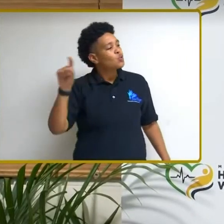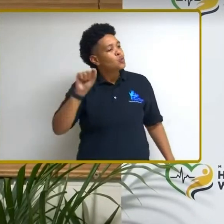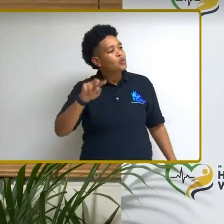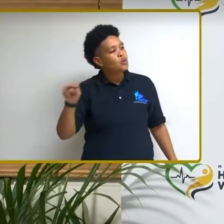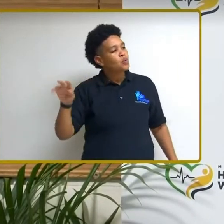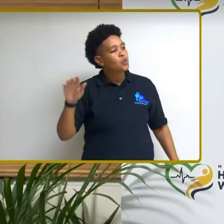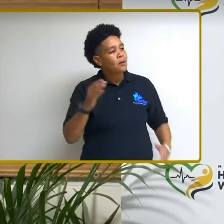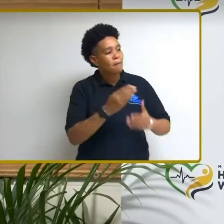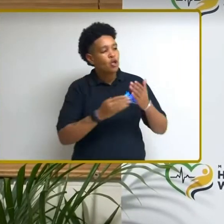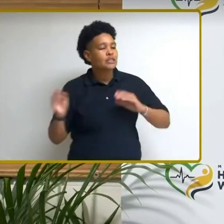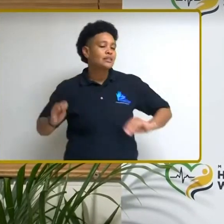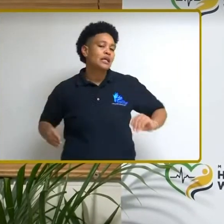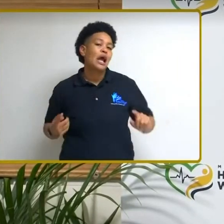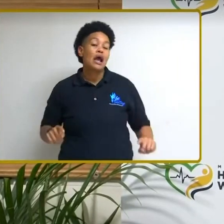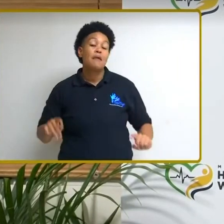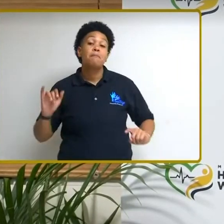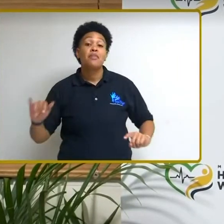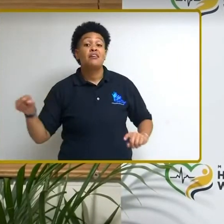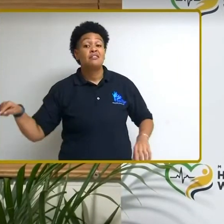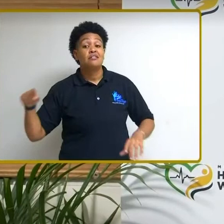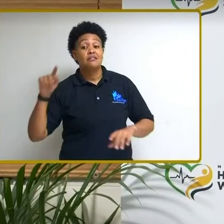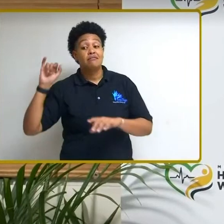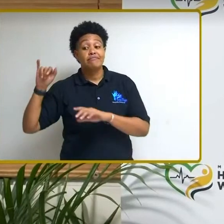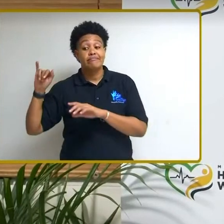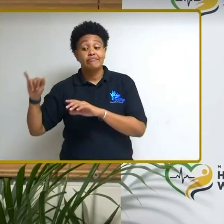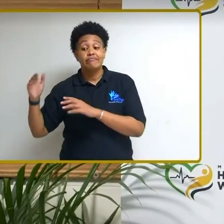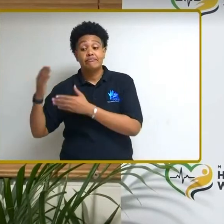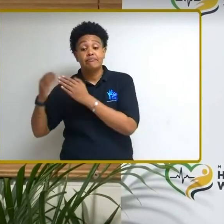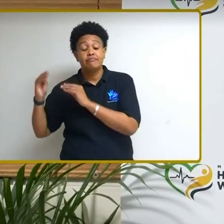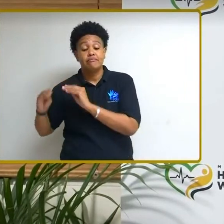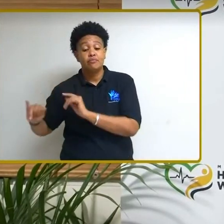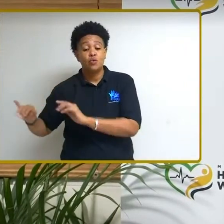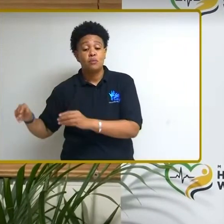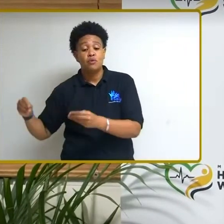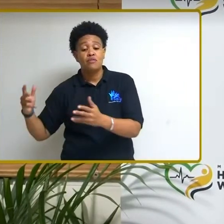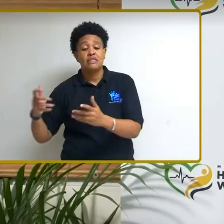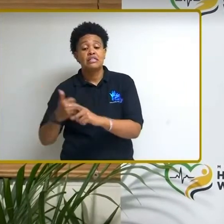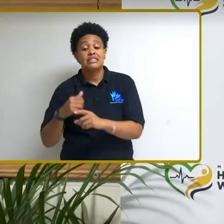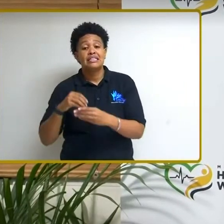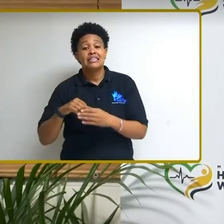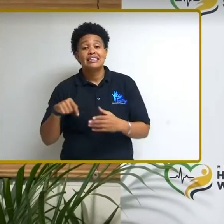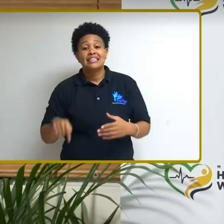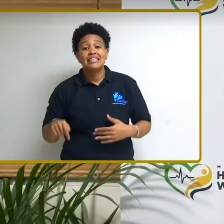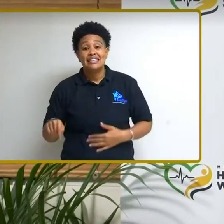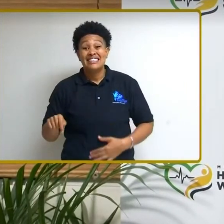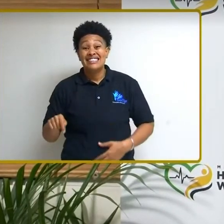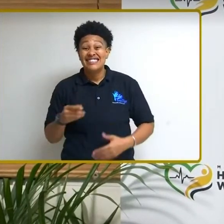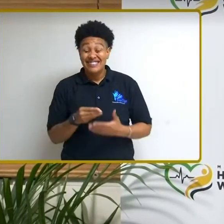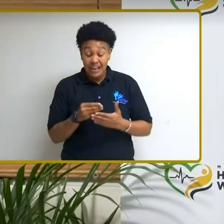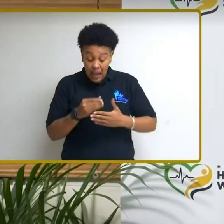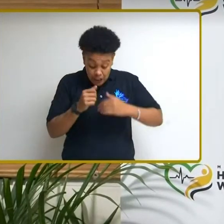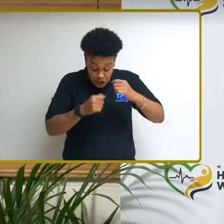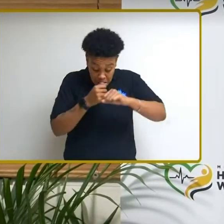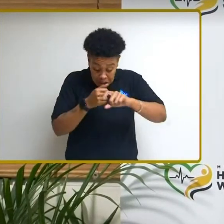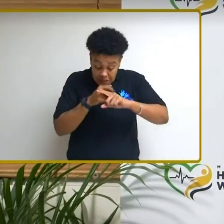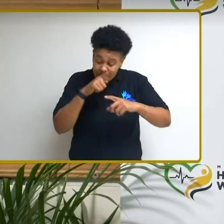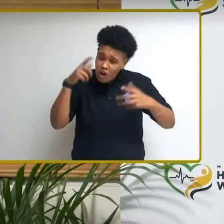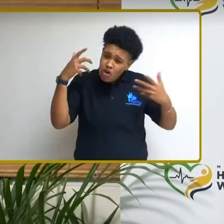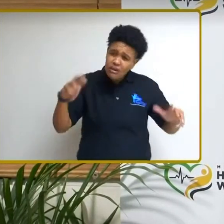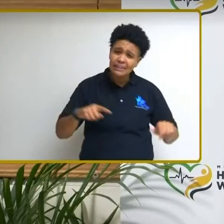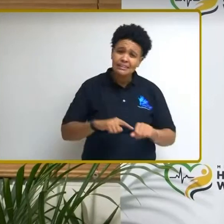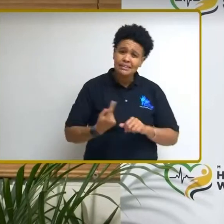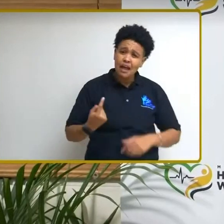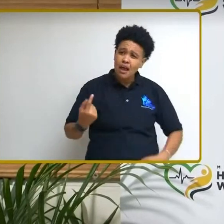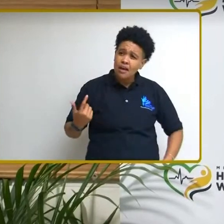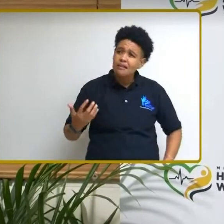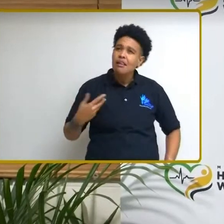2021-22. And that those provisions in this financial year have already begun